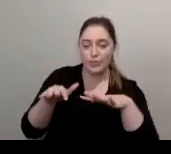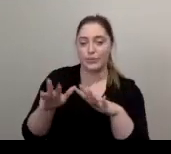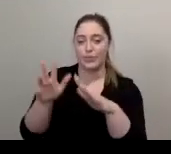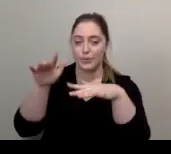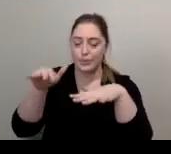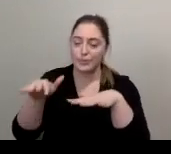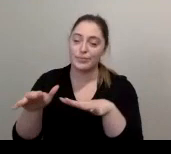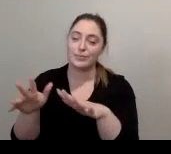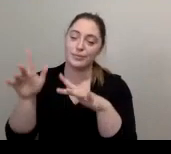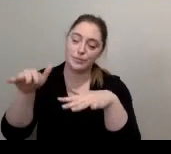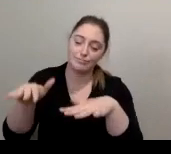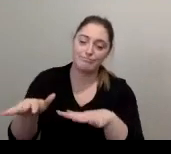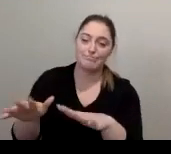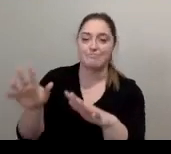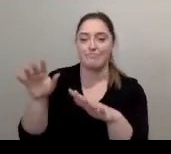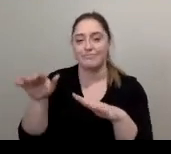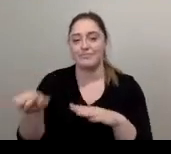an empty